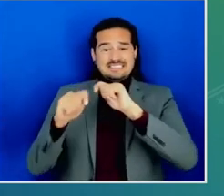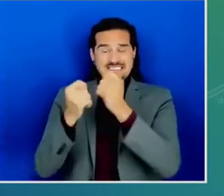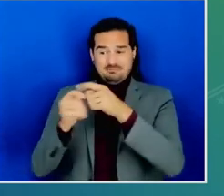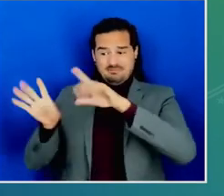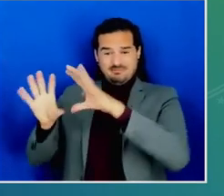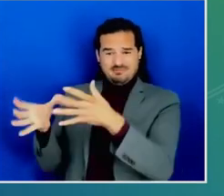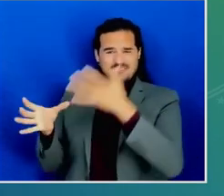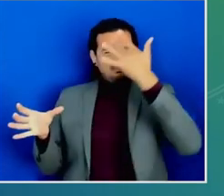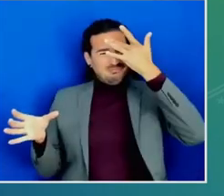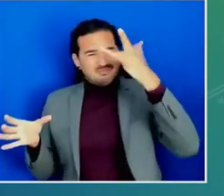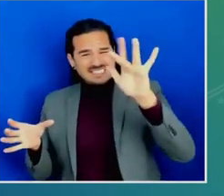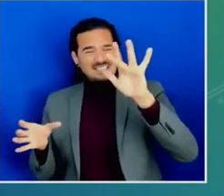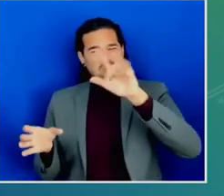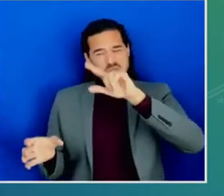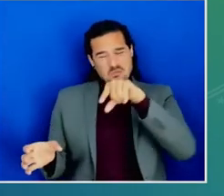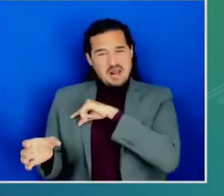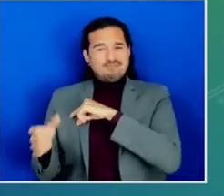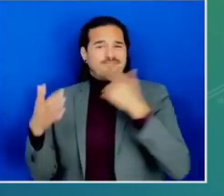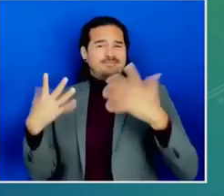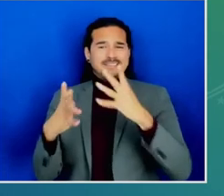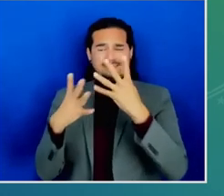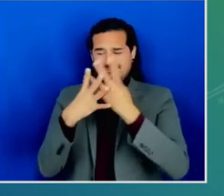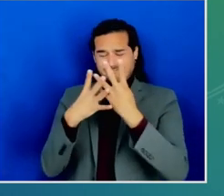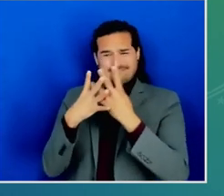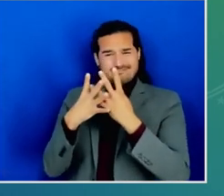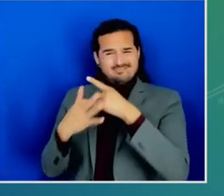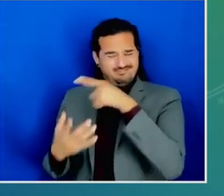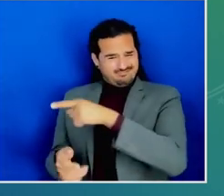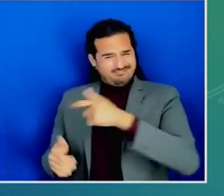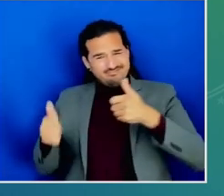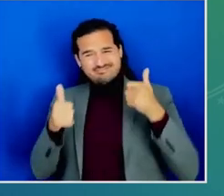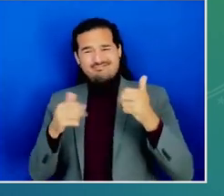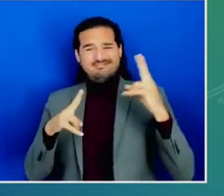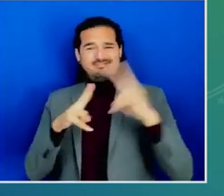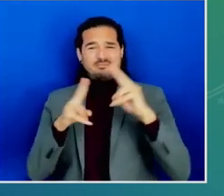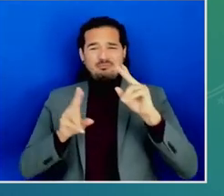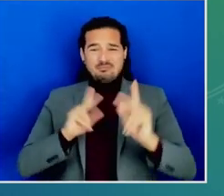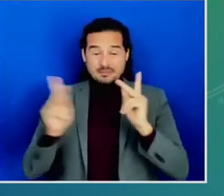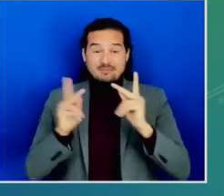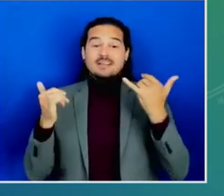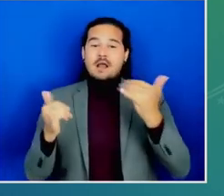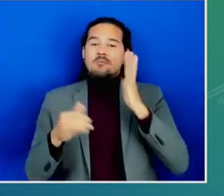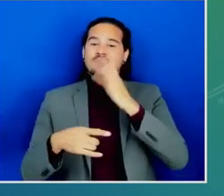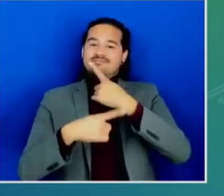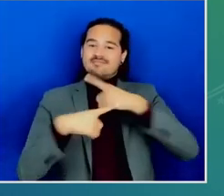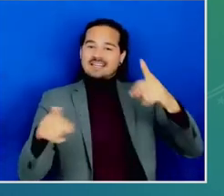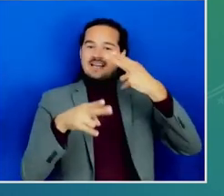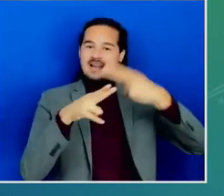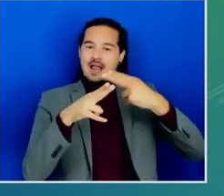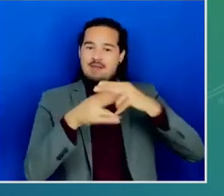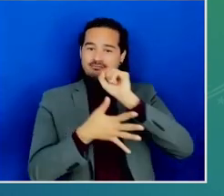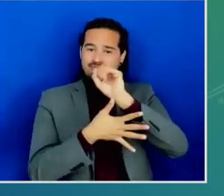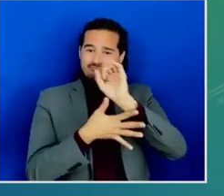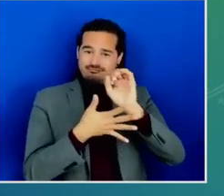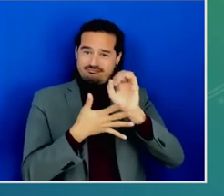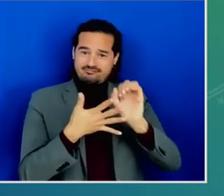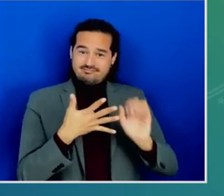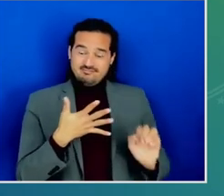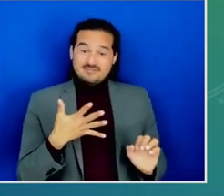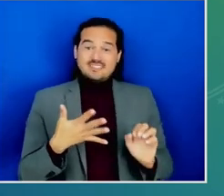qualified, tested, and they are barrier busting. Today, the announcement, we will make